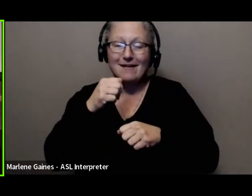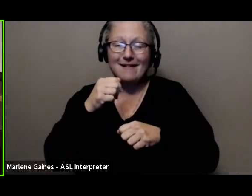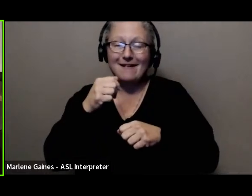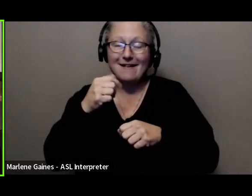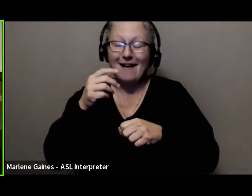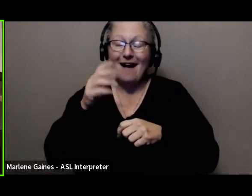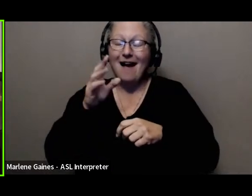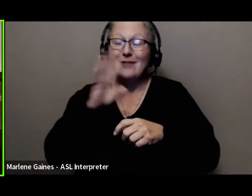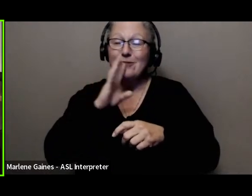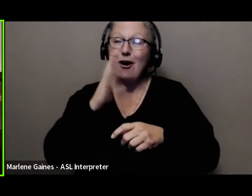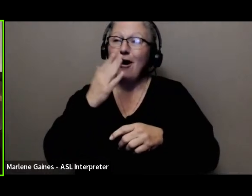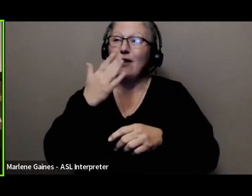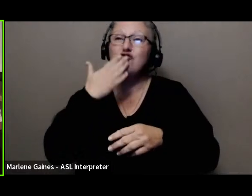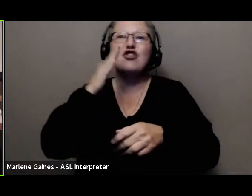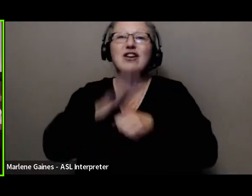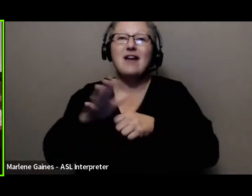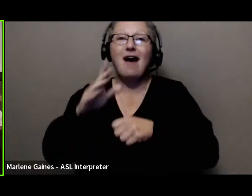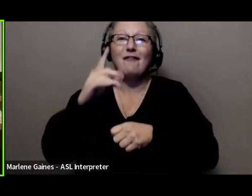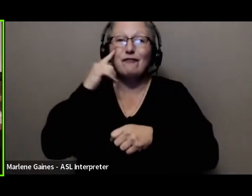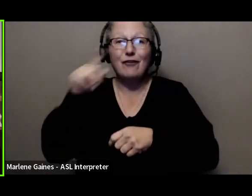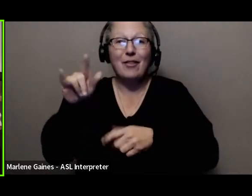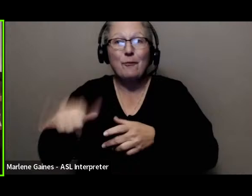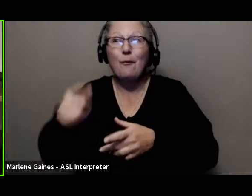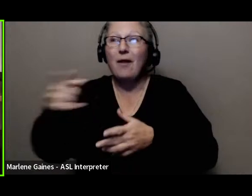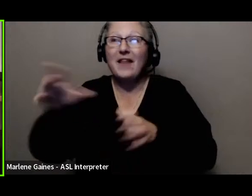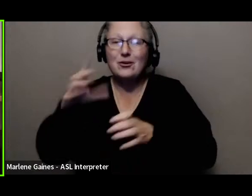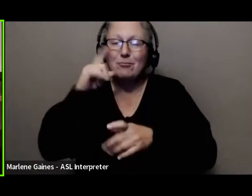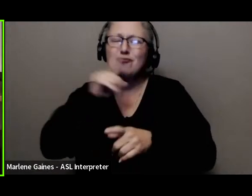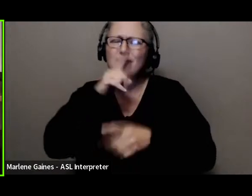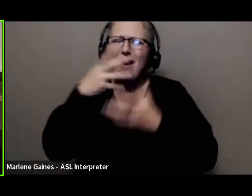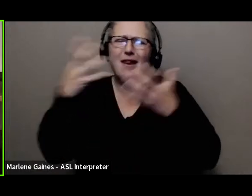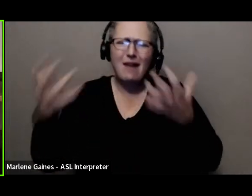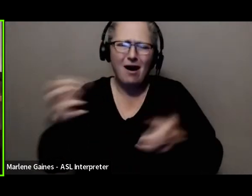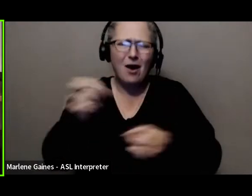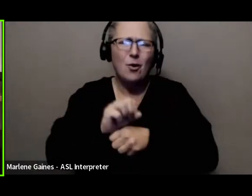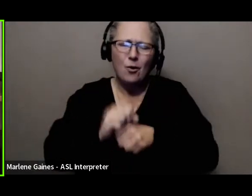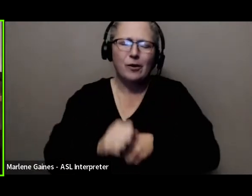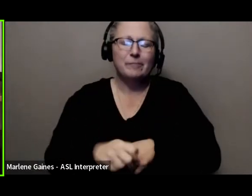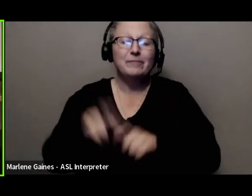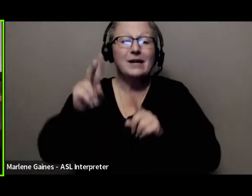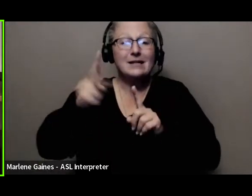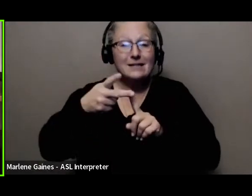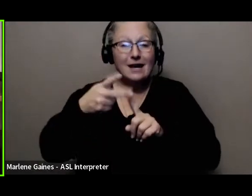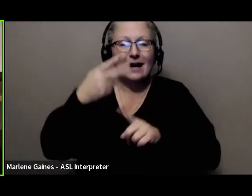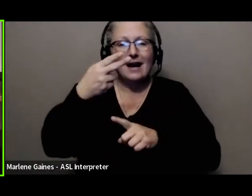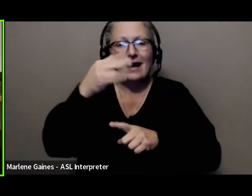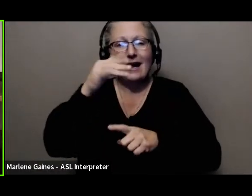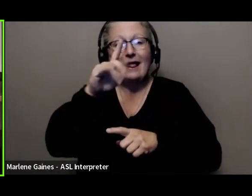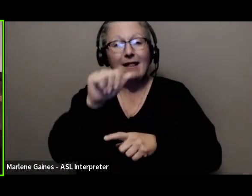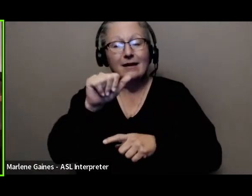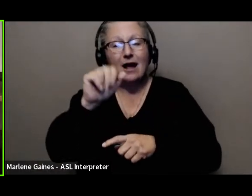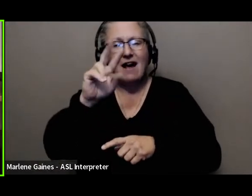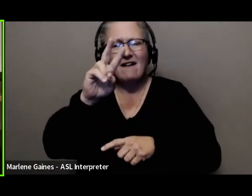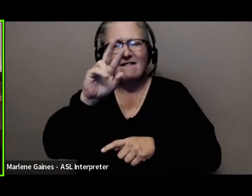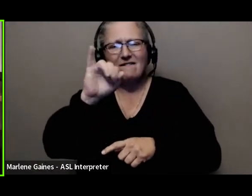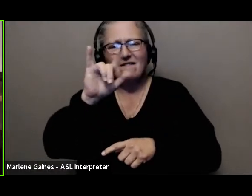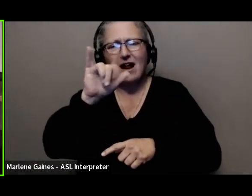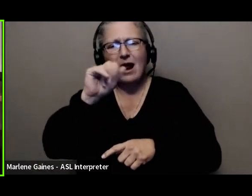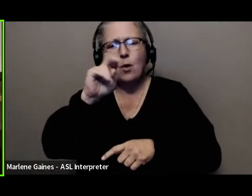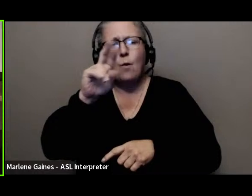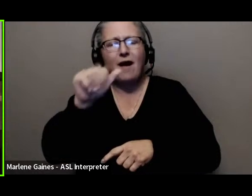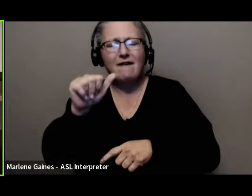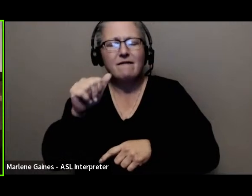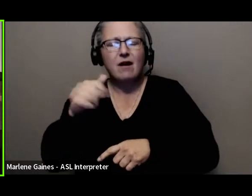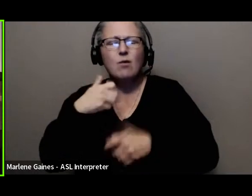here. It is a ton of work. And then secondly, I want to thank Hilda Villanueva. She is a